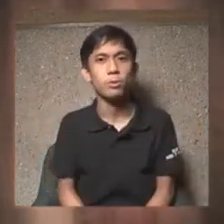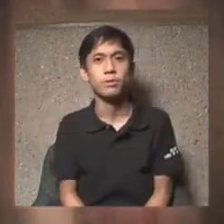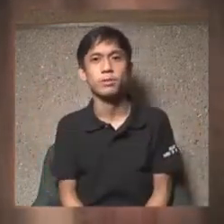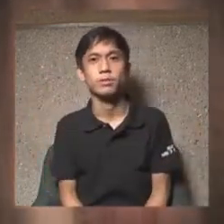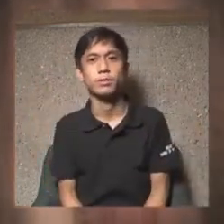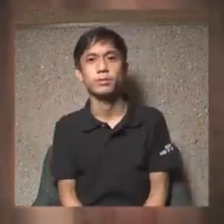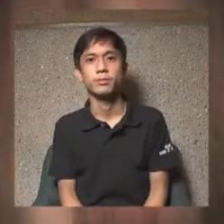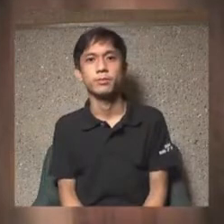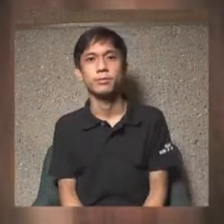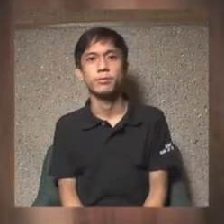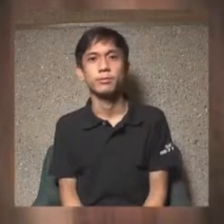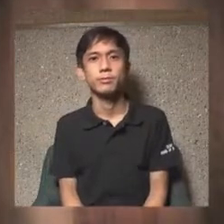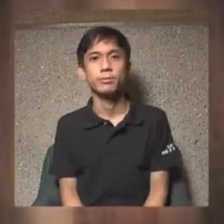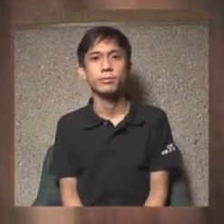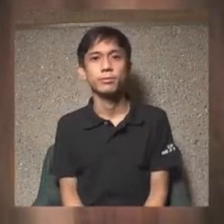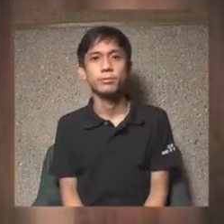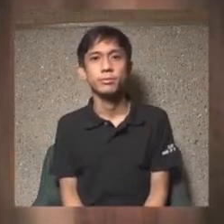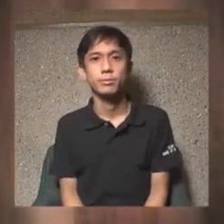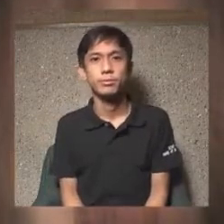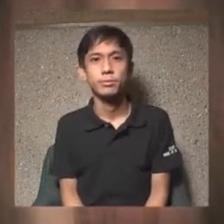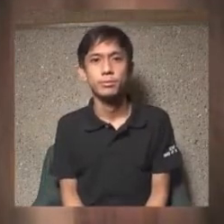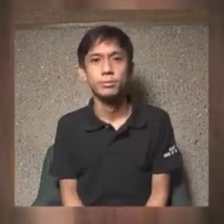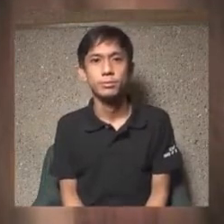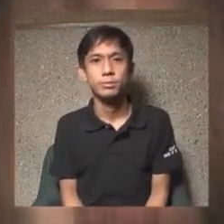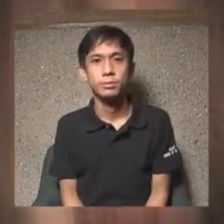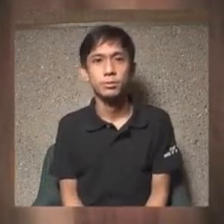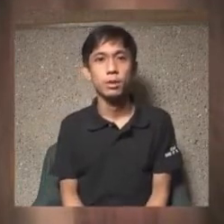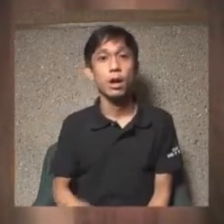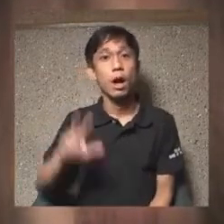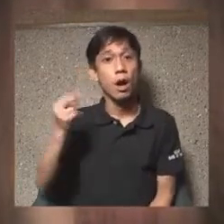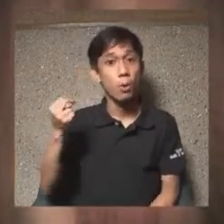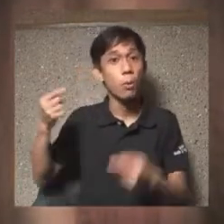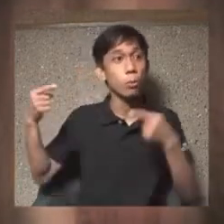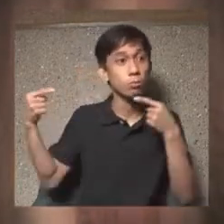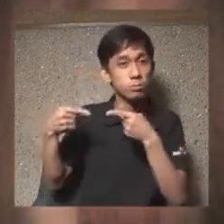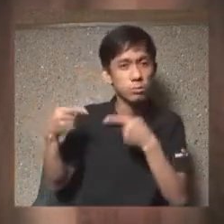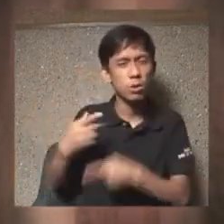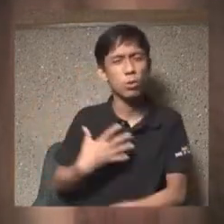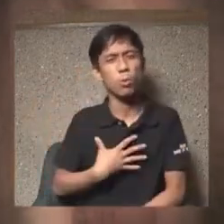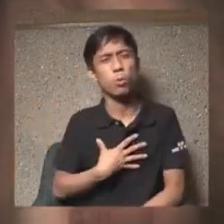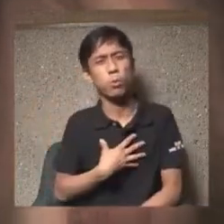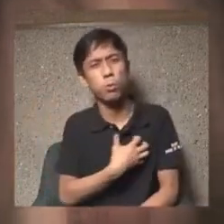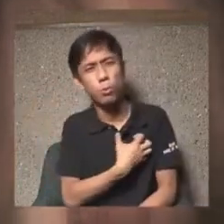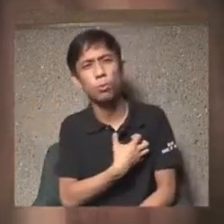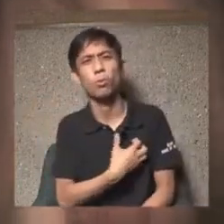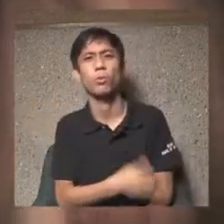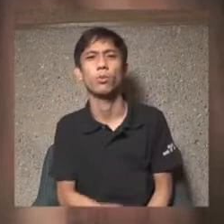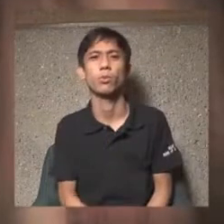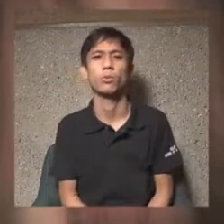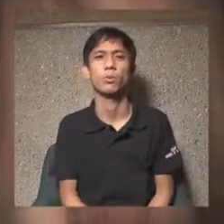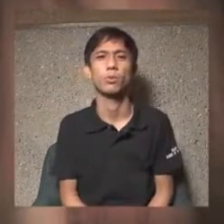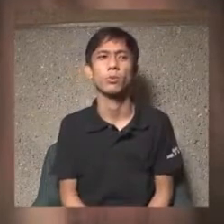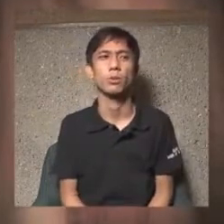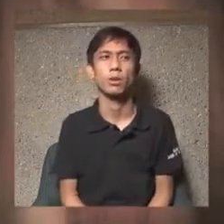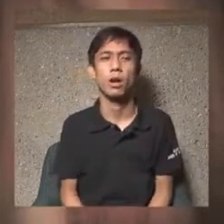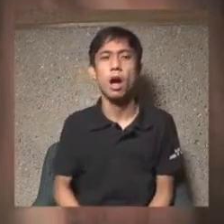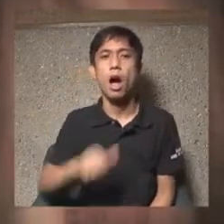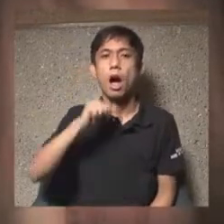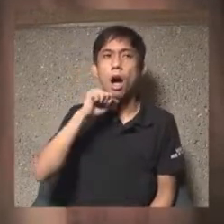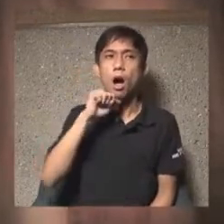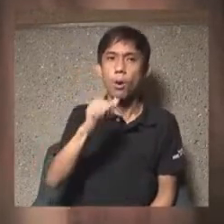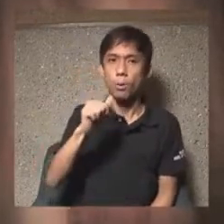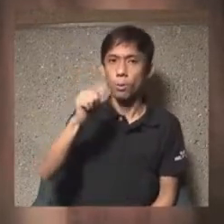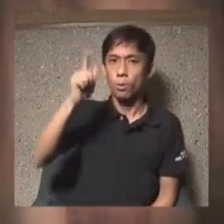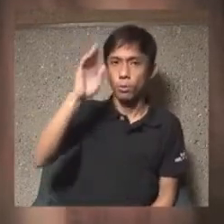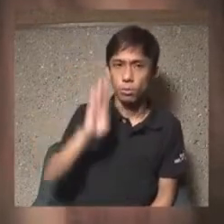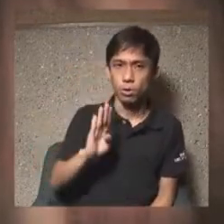the people around us. Not because of God, but because we do it to ourselves. In